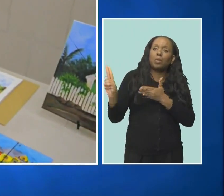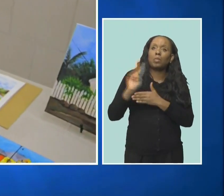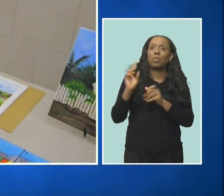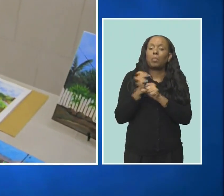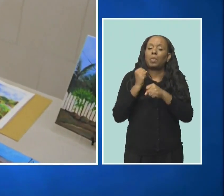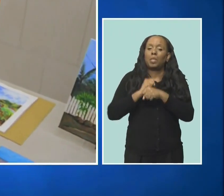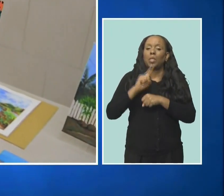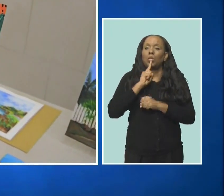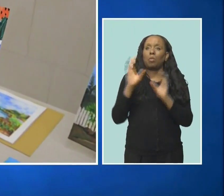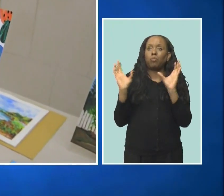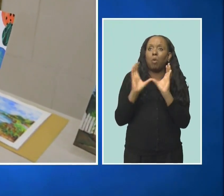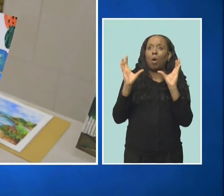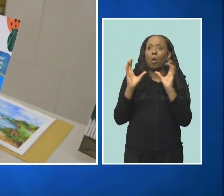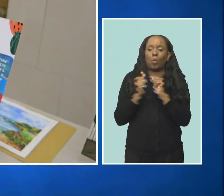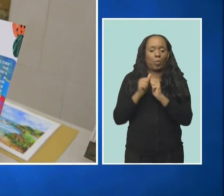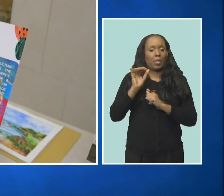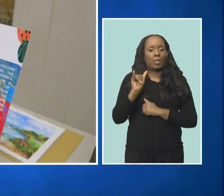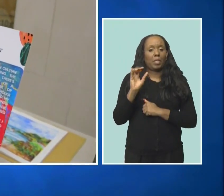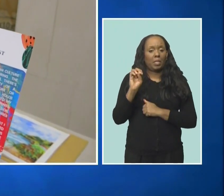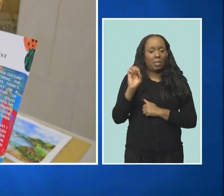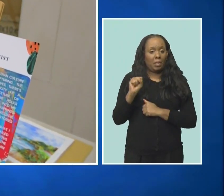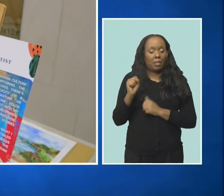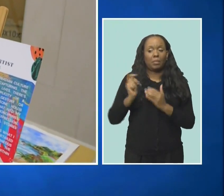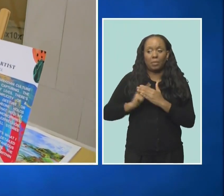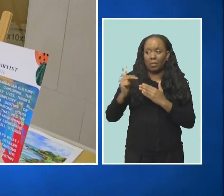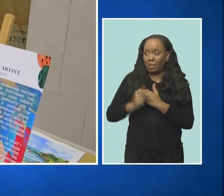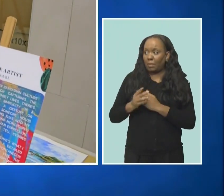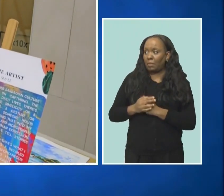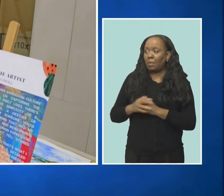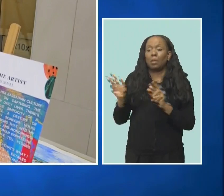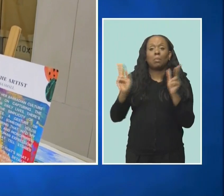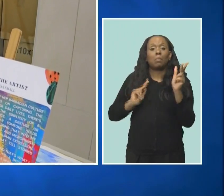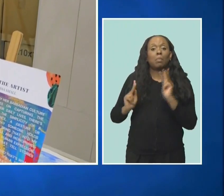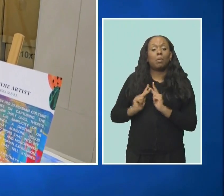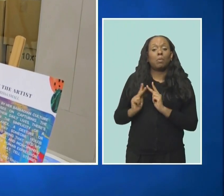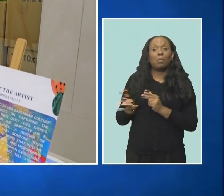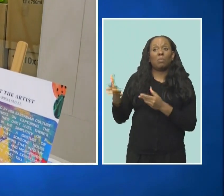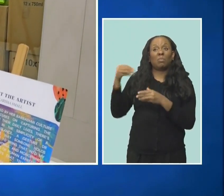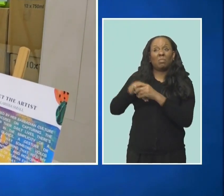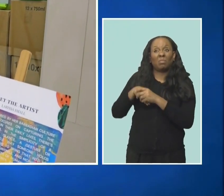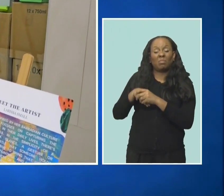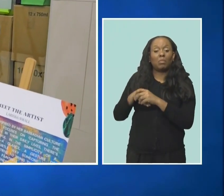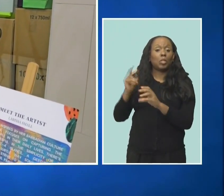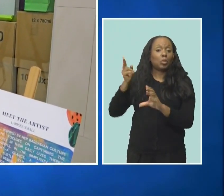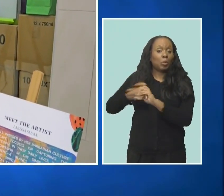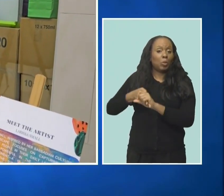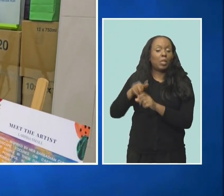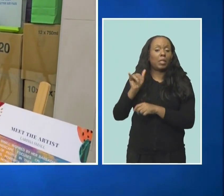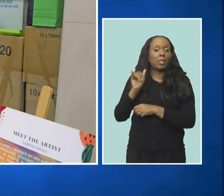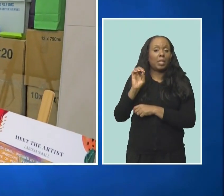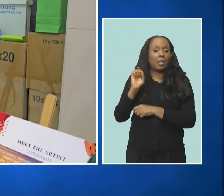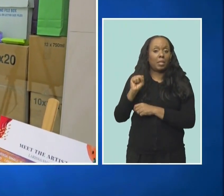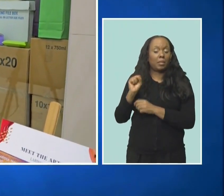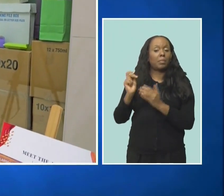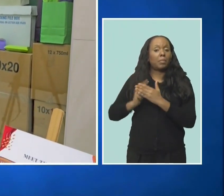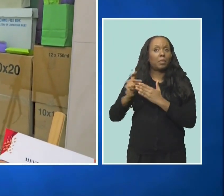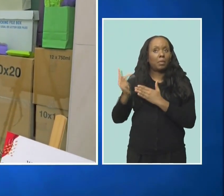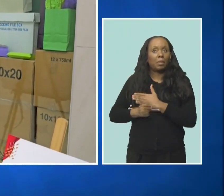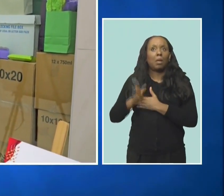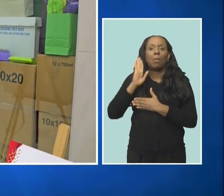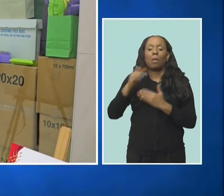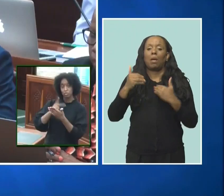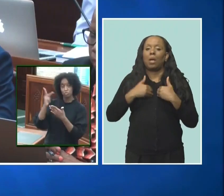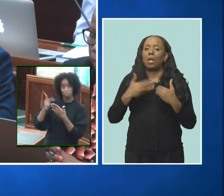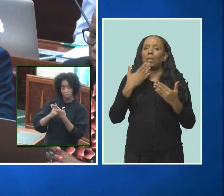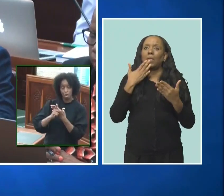happen. I believe from the next cohort of persons who will be entering the YES program that they will have a certificate that is weighted